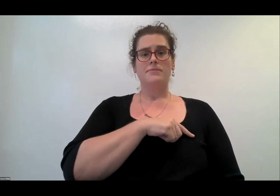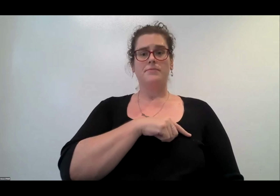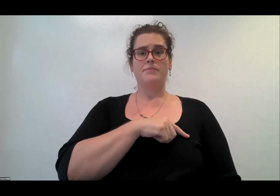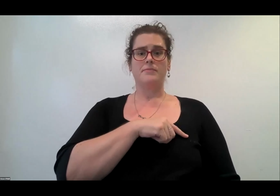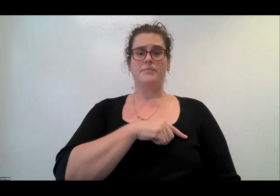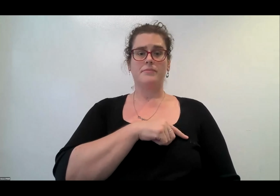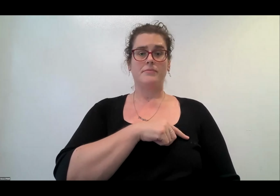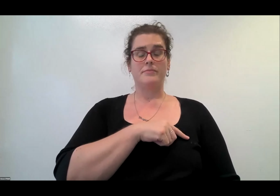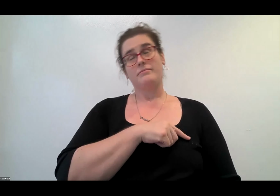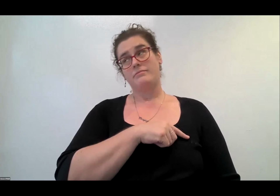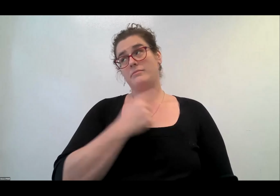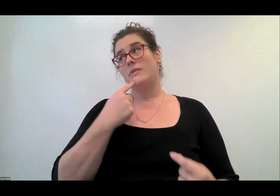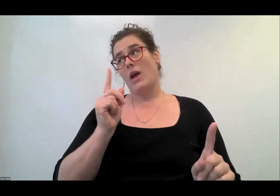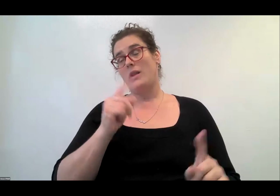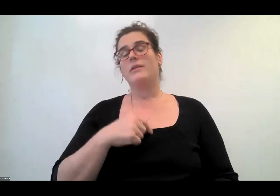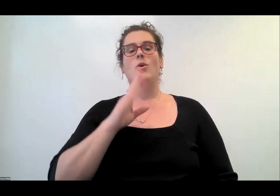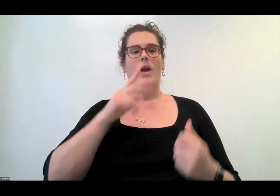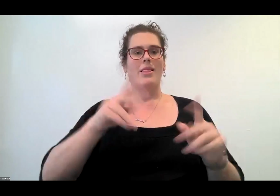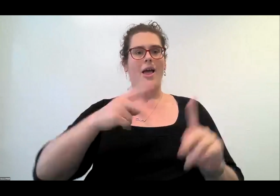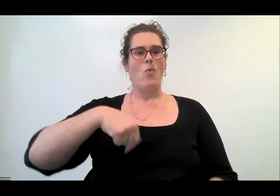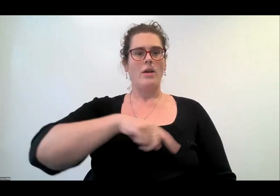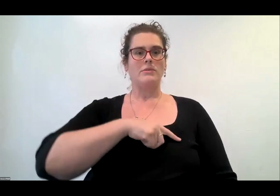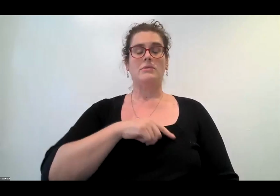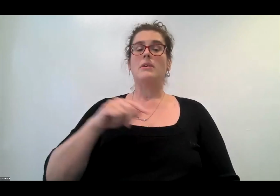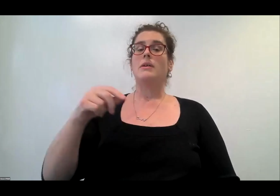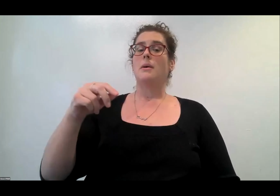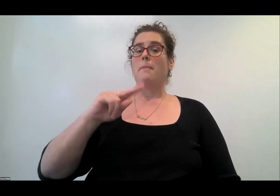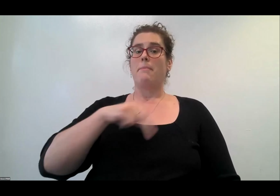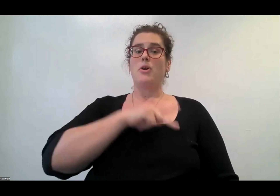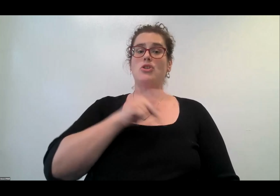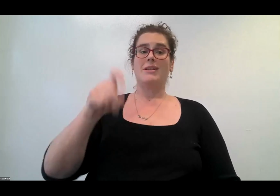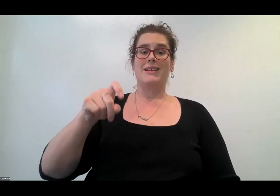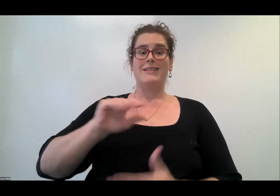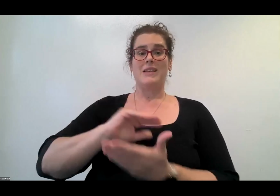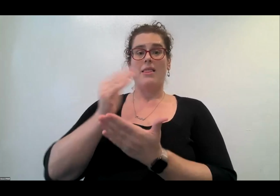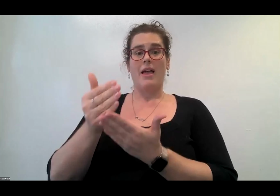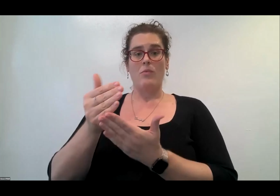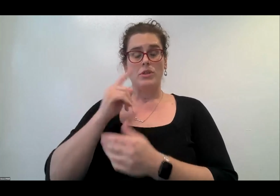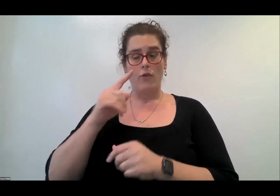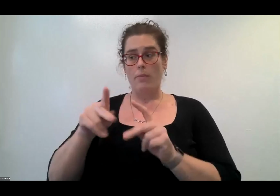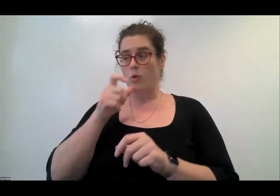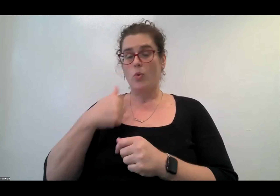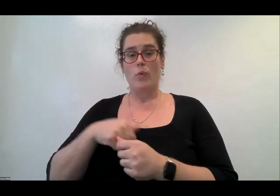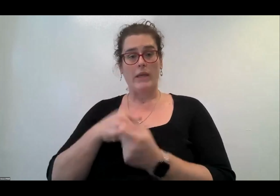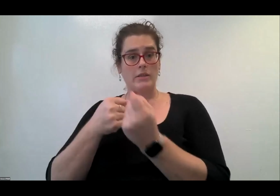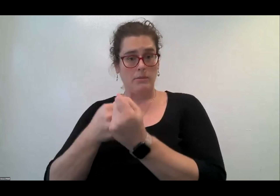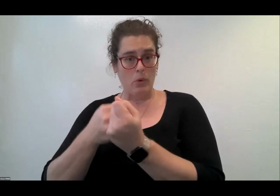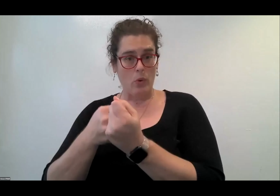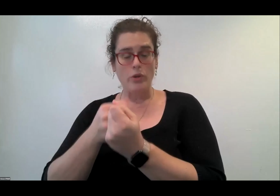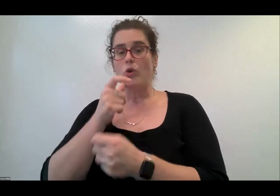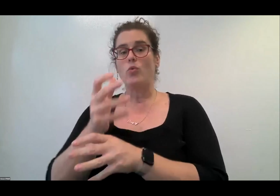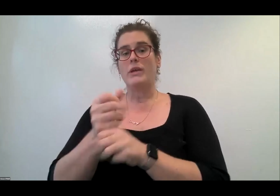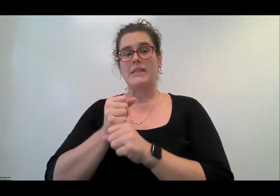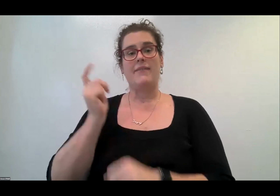say finally, to increase personal needs allowance for people who are receiving SSI